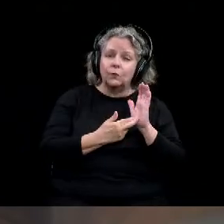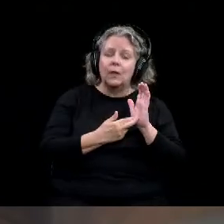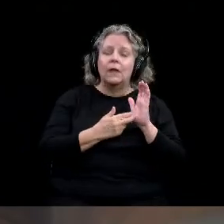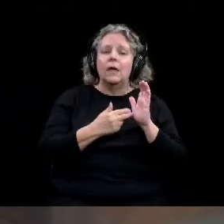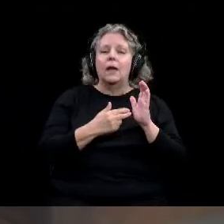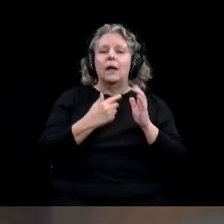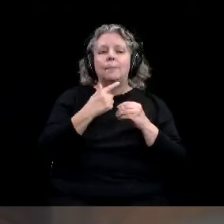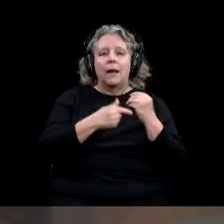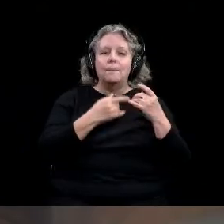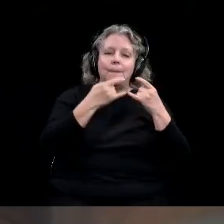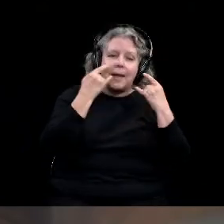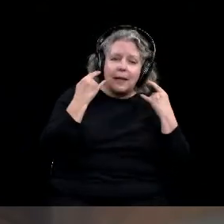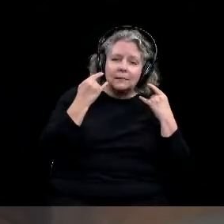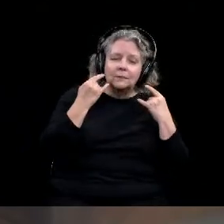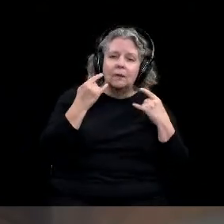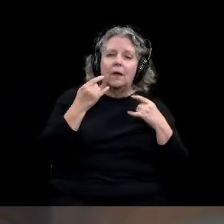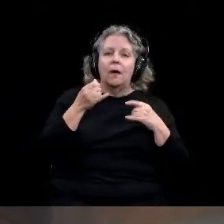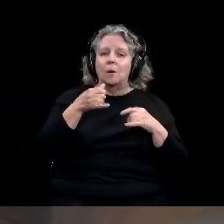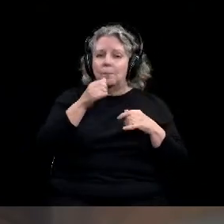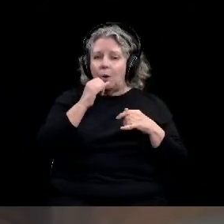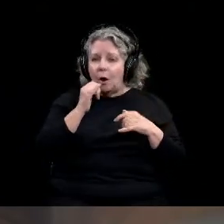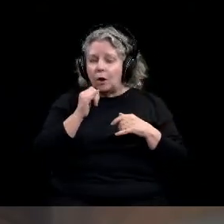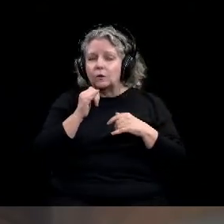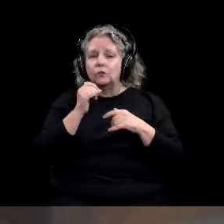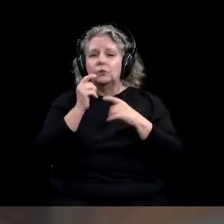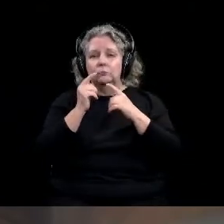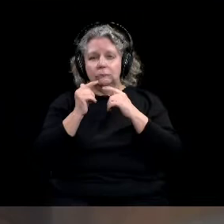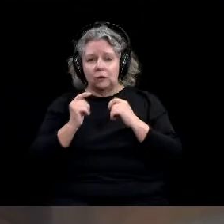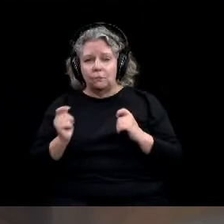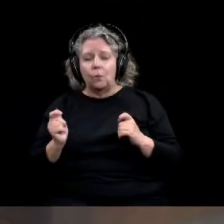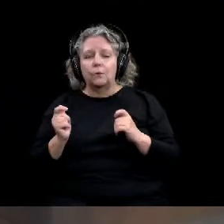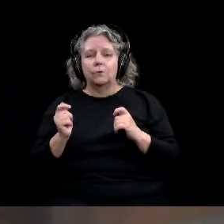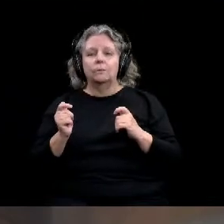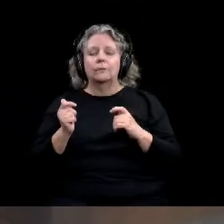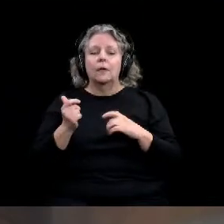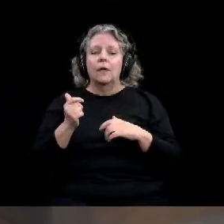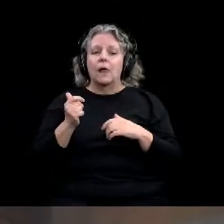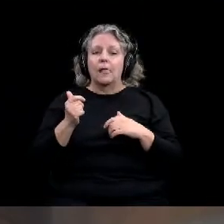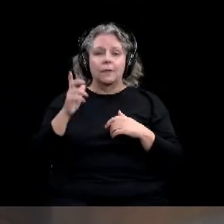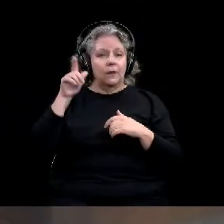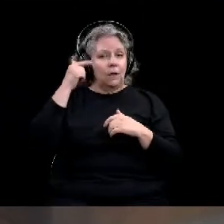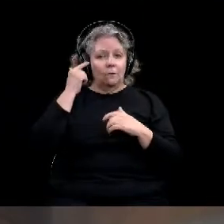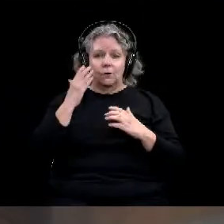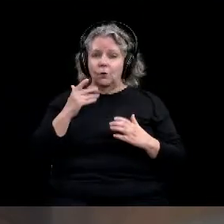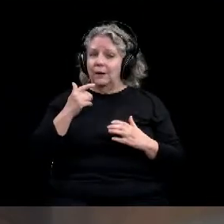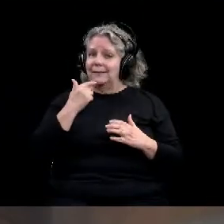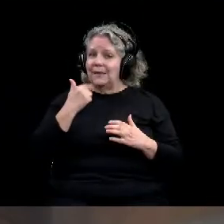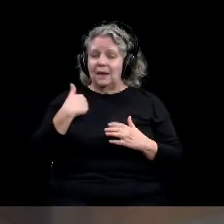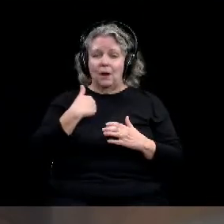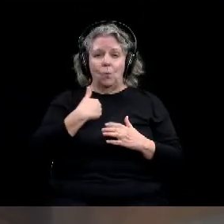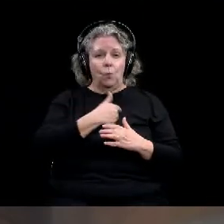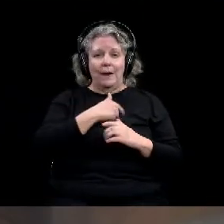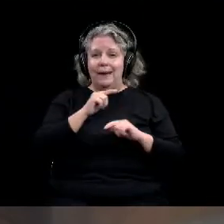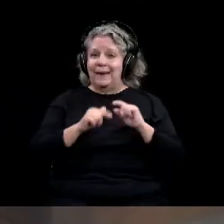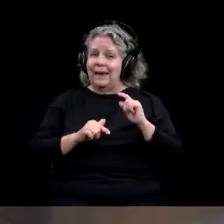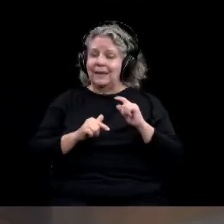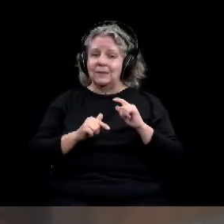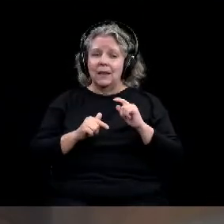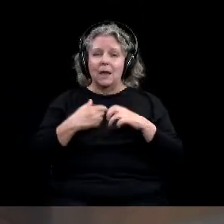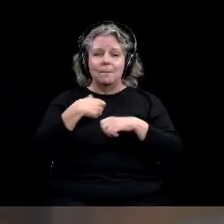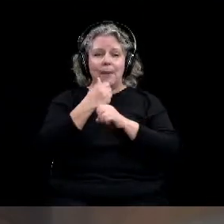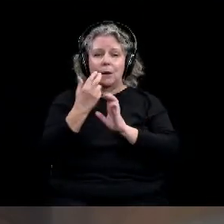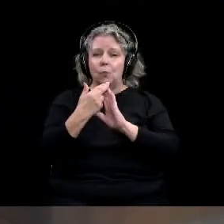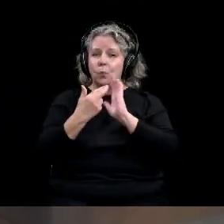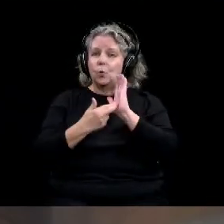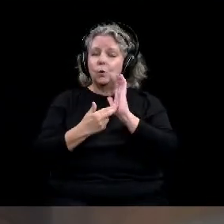an order stating we can't issue more restrictive orders than him, and we have not heard any word from the governor's office that any of this